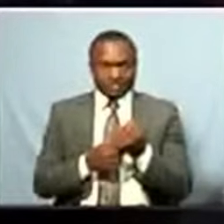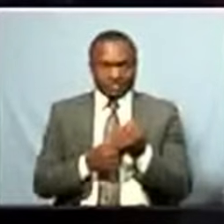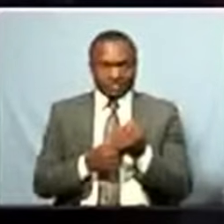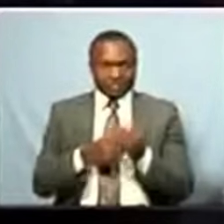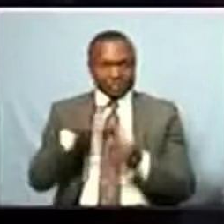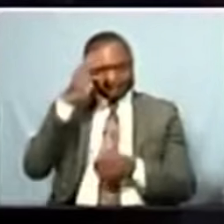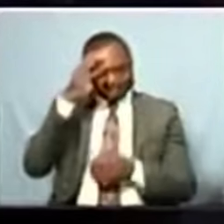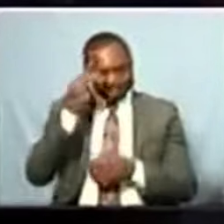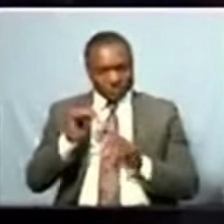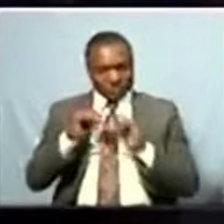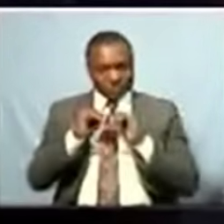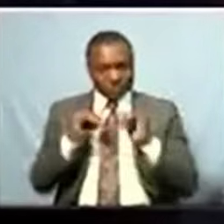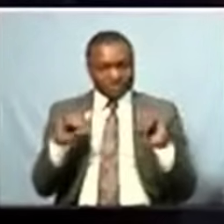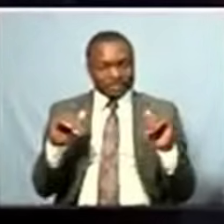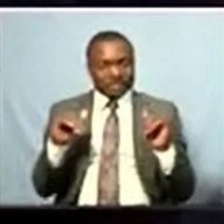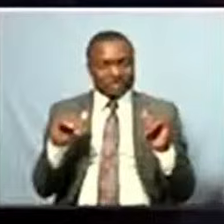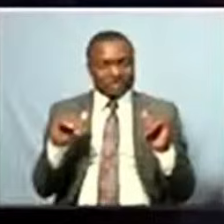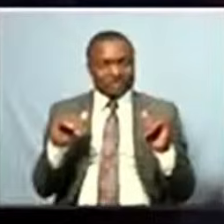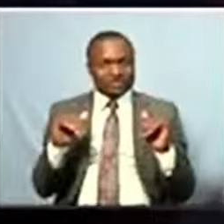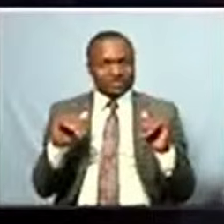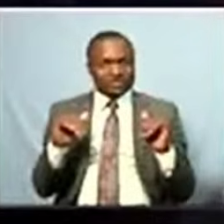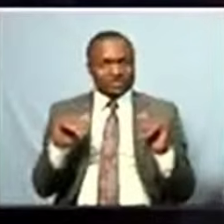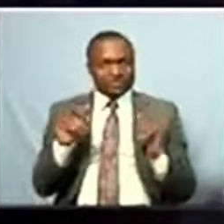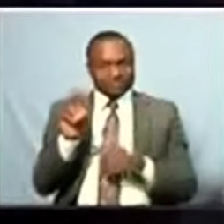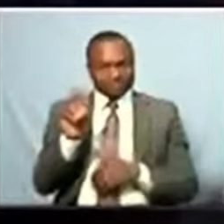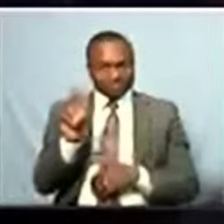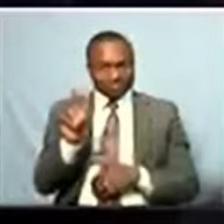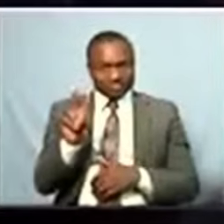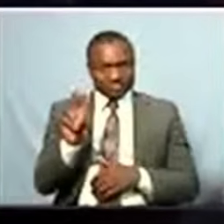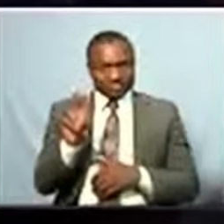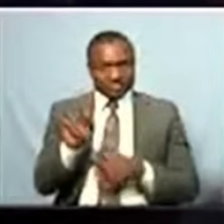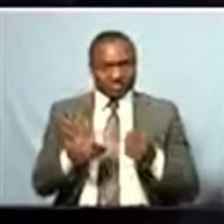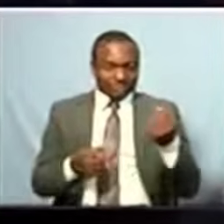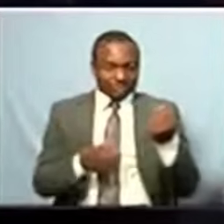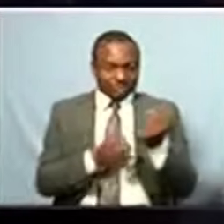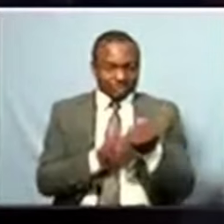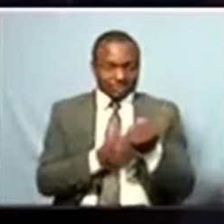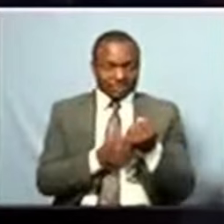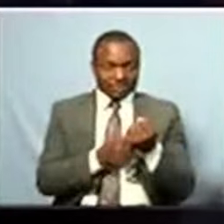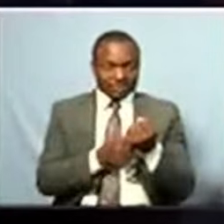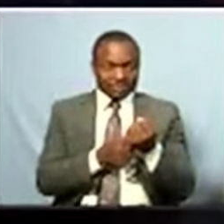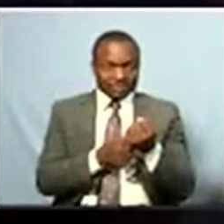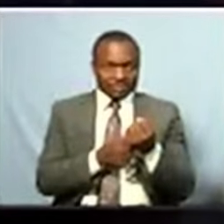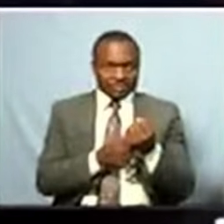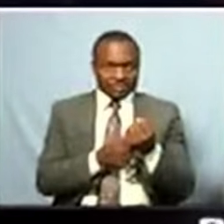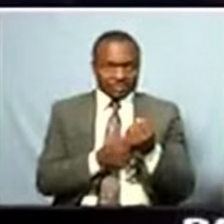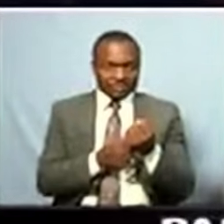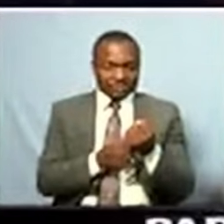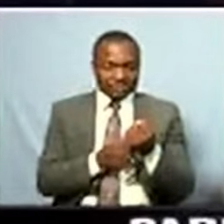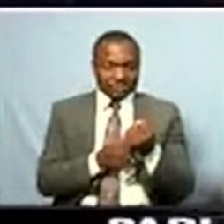Why don't we separate the two, the term and the sitting, the